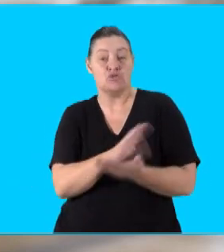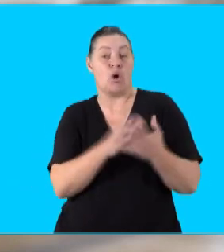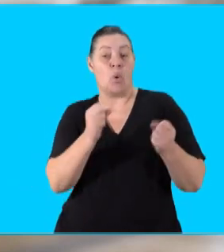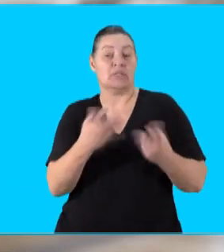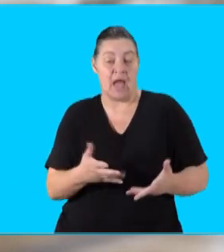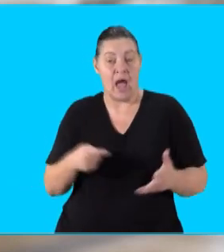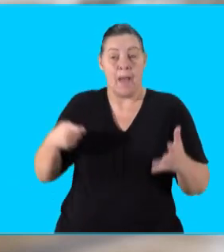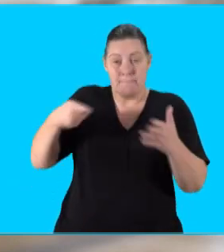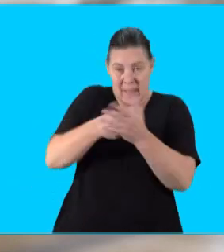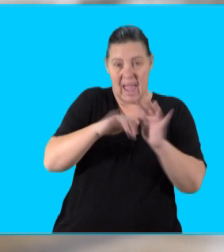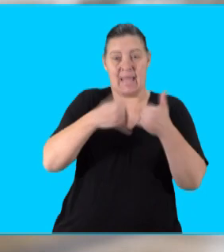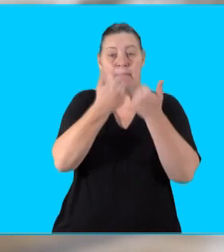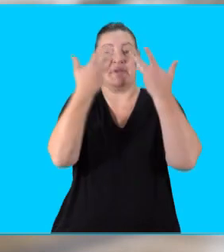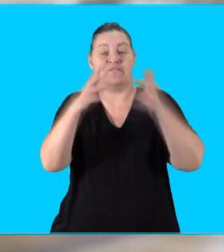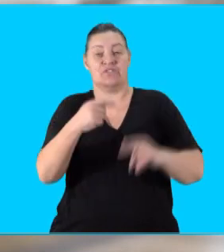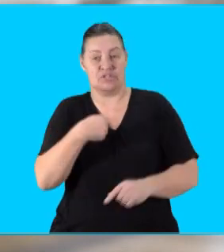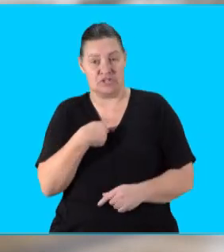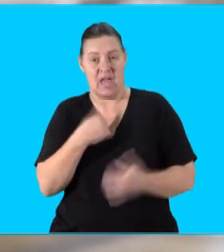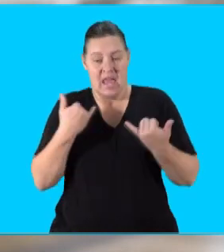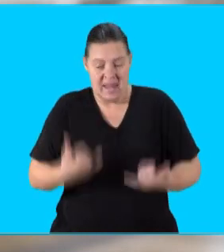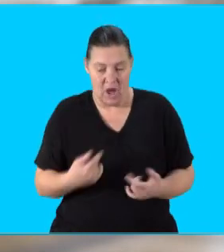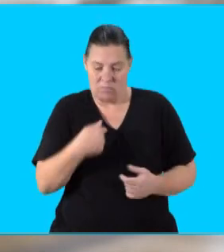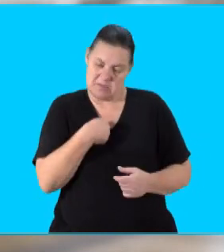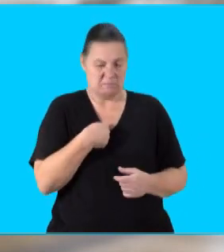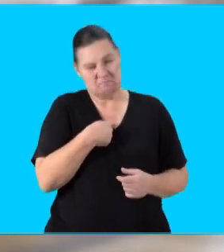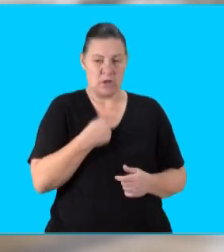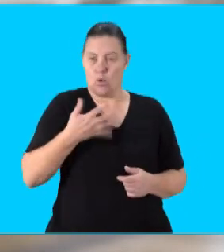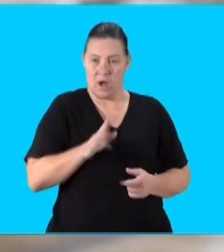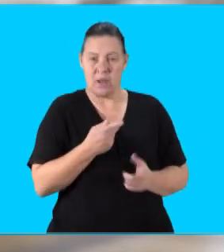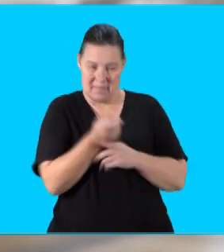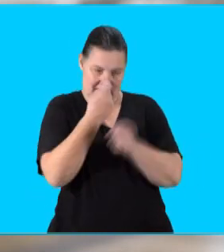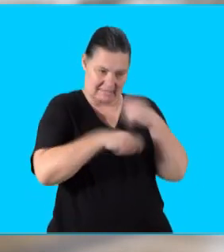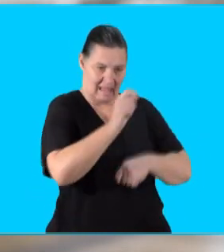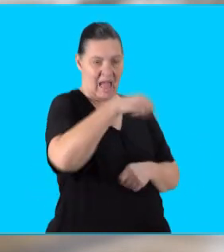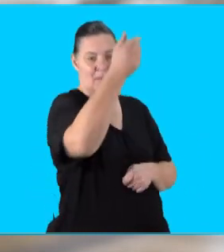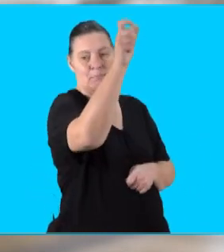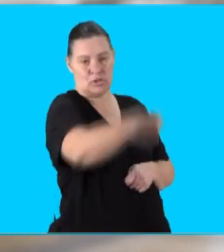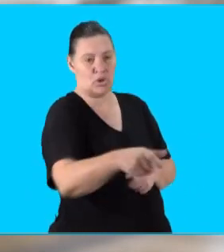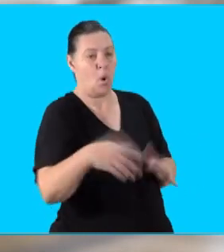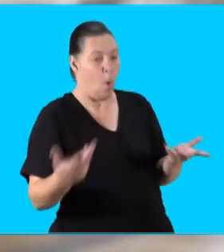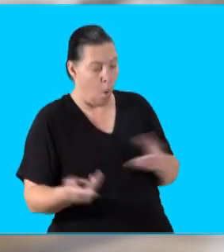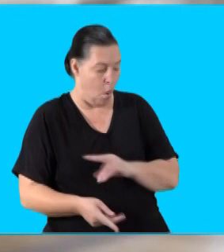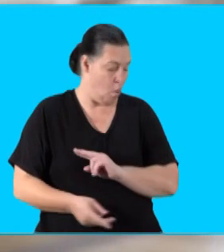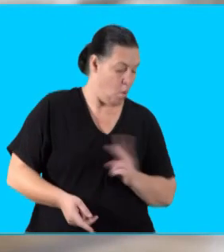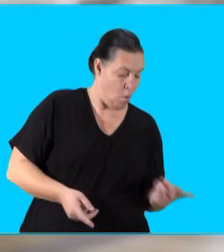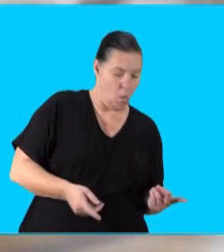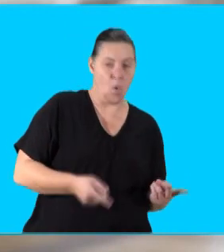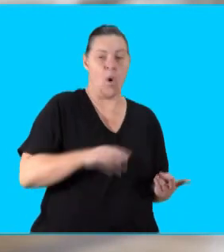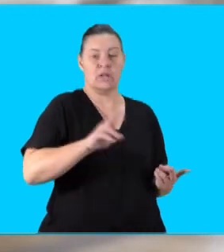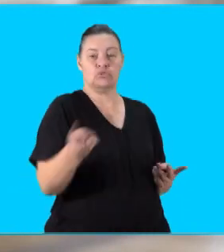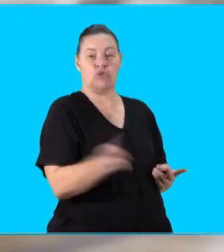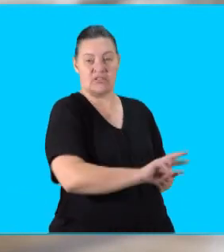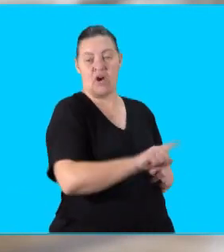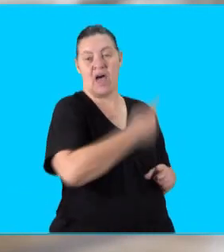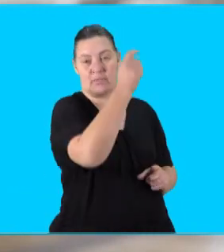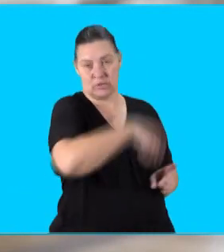bought shares in a company. Now the shareholder is selling their shares to someone else or selling their shares to someone else. So we